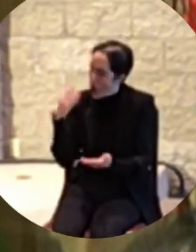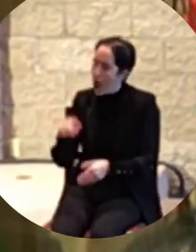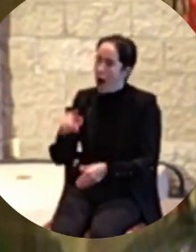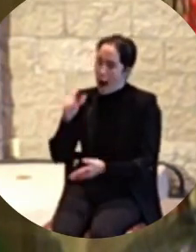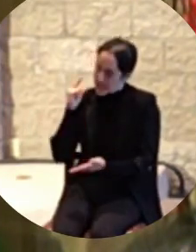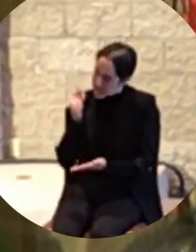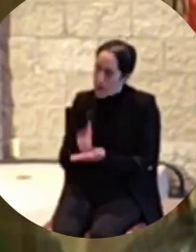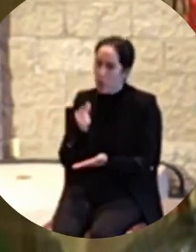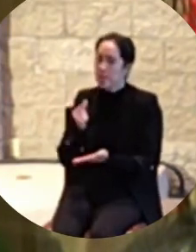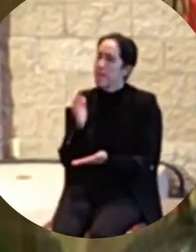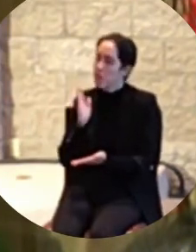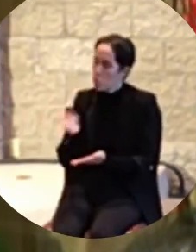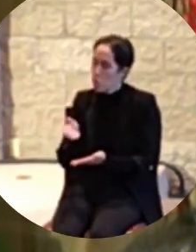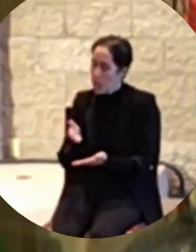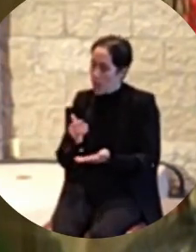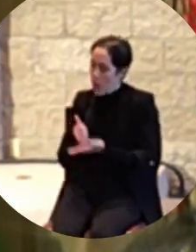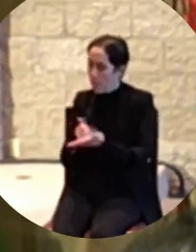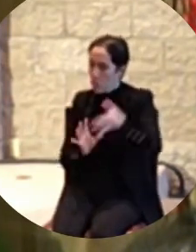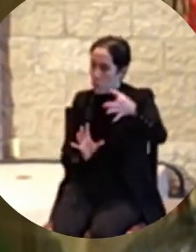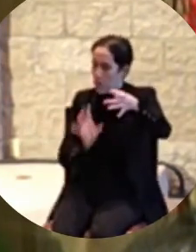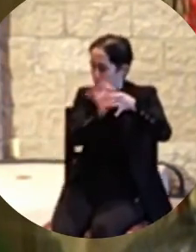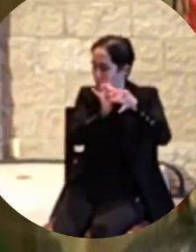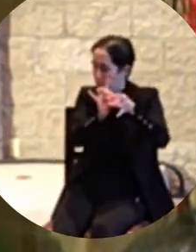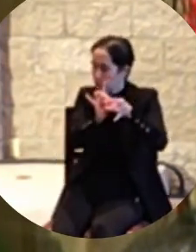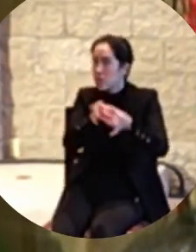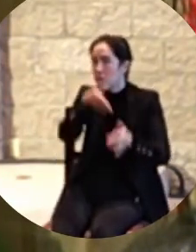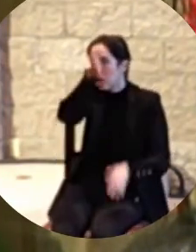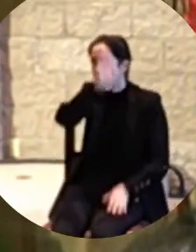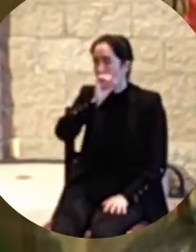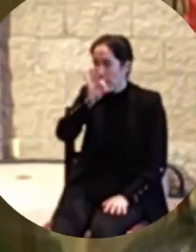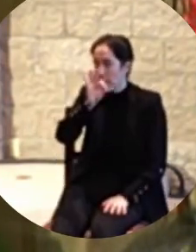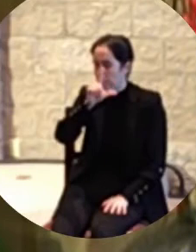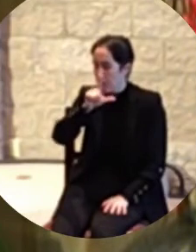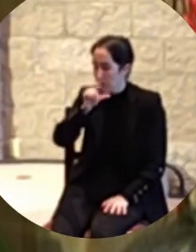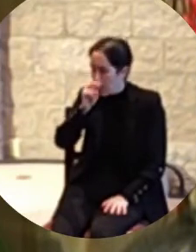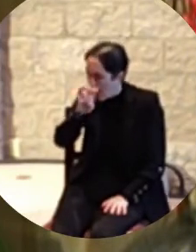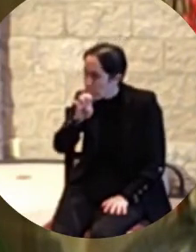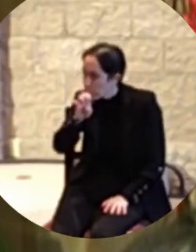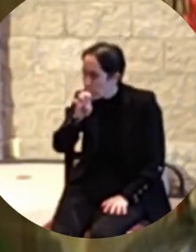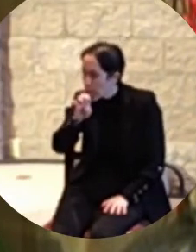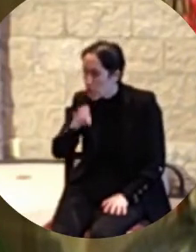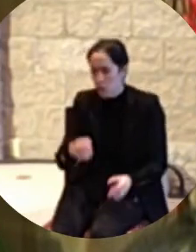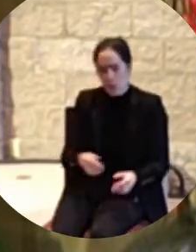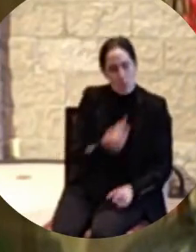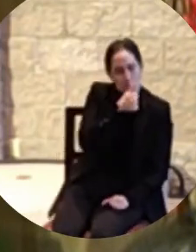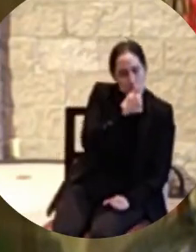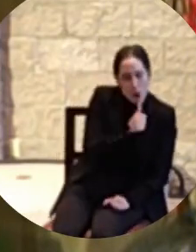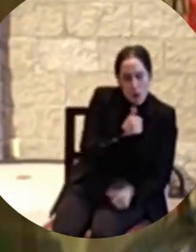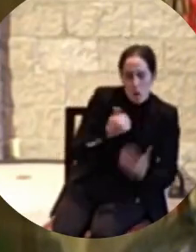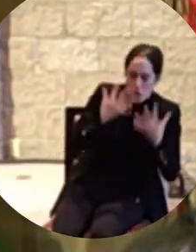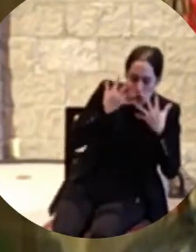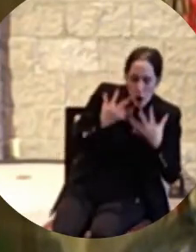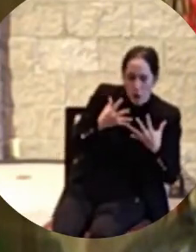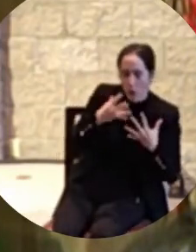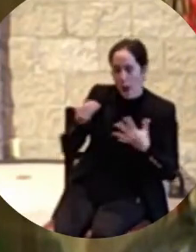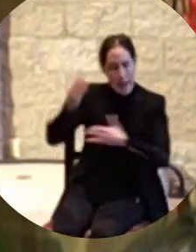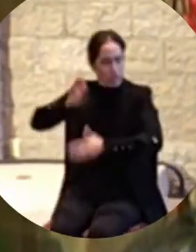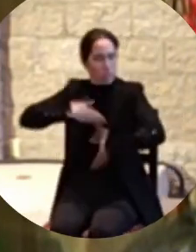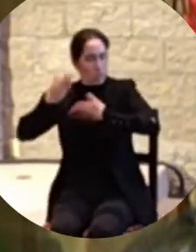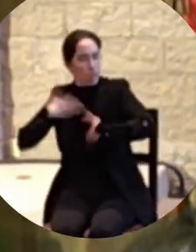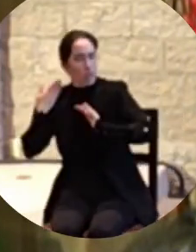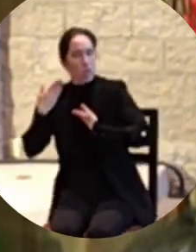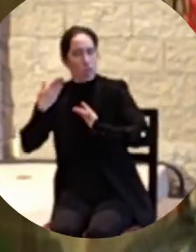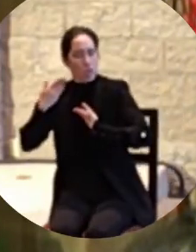sorrowing and rejoicing. You do not need to go searching for either. I laughed. That's so